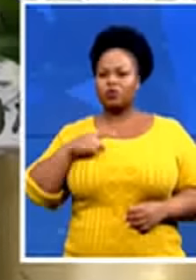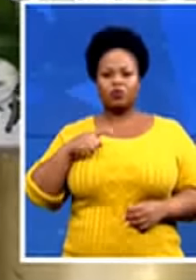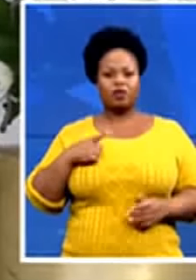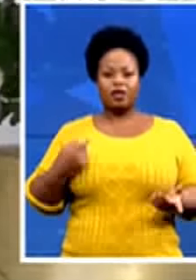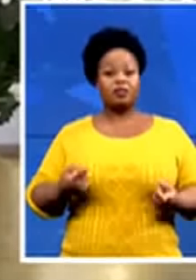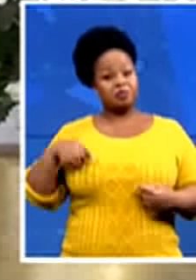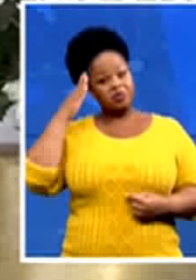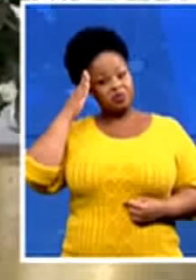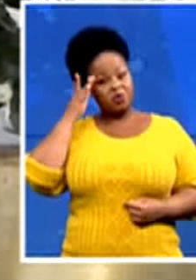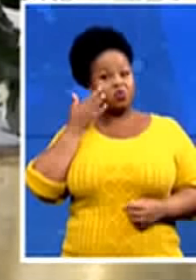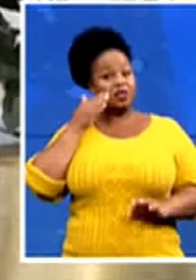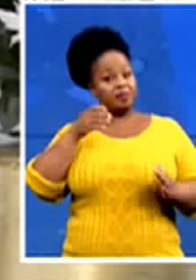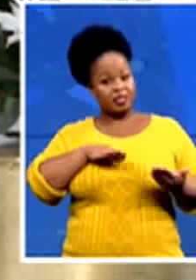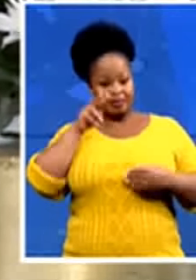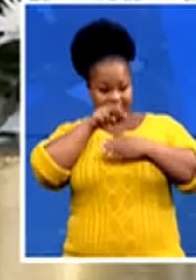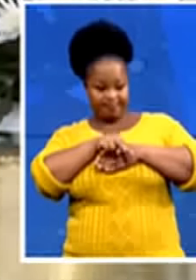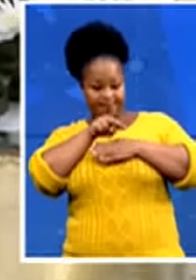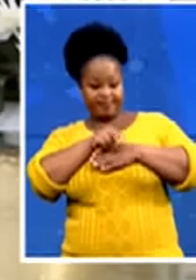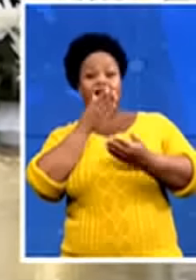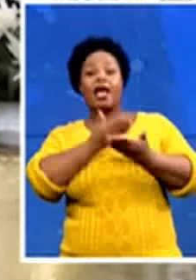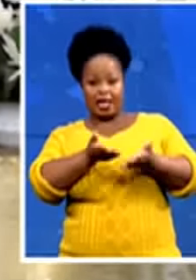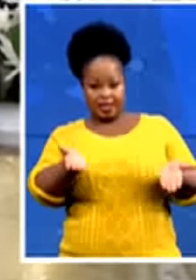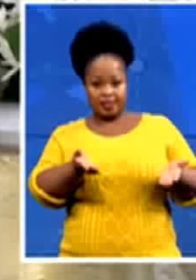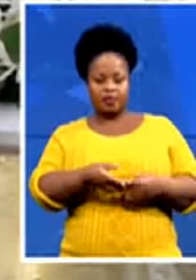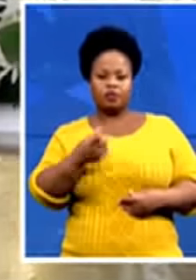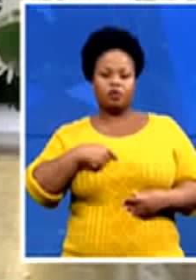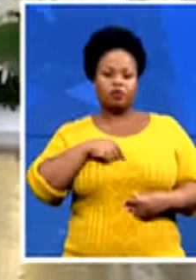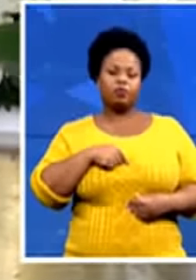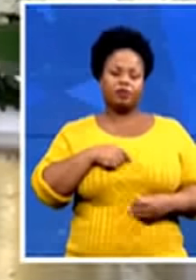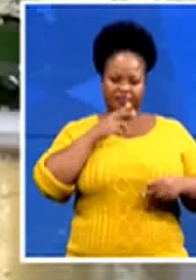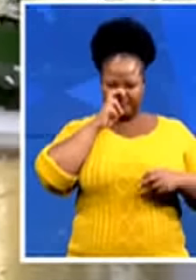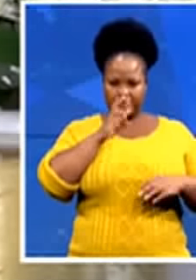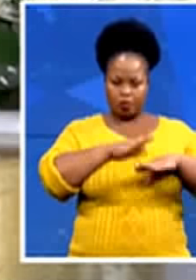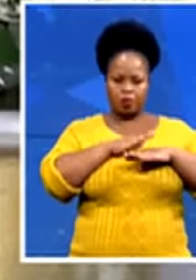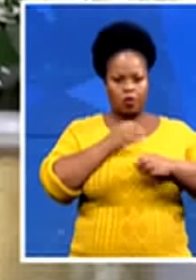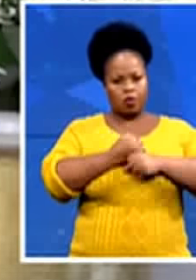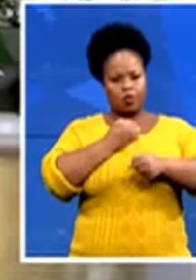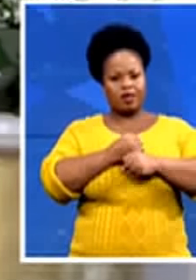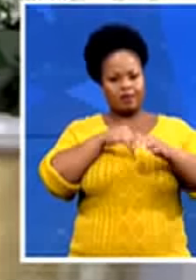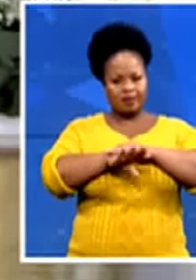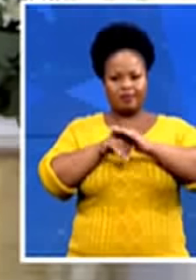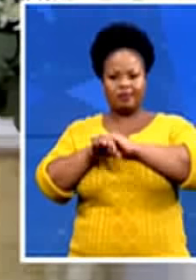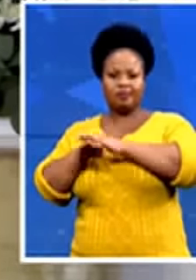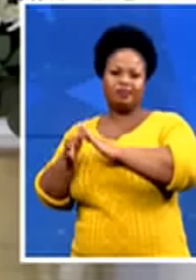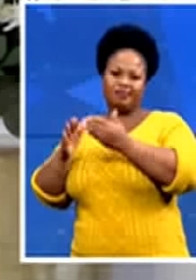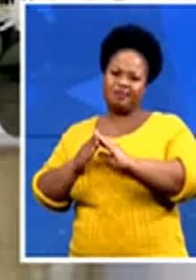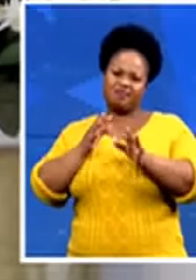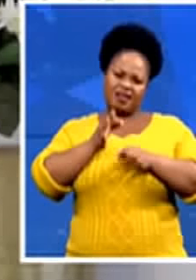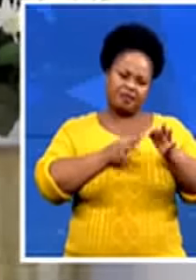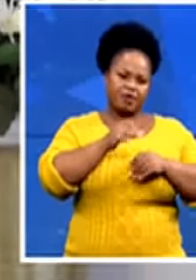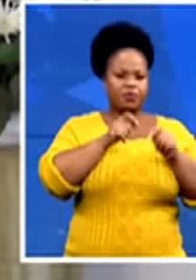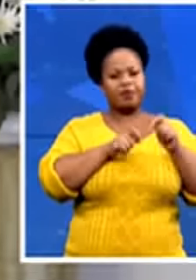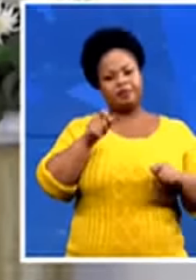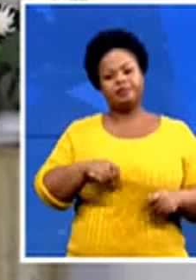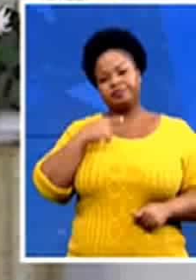uyakubona sizoxina kakhulu unaqala ngoba sekusho manje fanele singene umuzi nomuzi ngoba sifanele sichazele abantu ukuthi njengamanje siyaphi ngakho